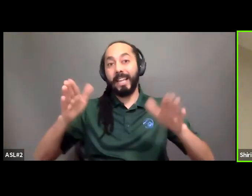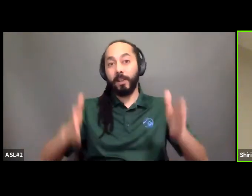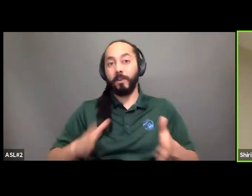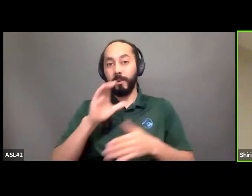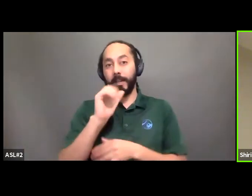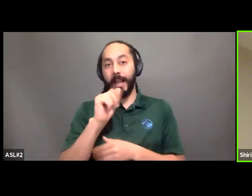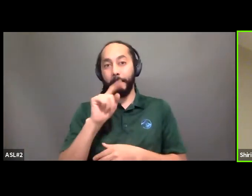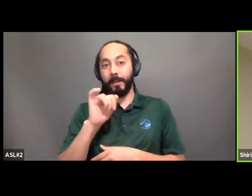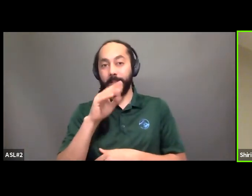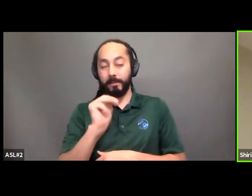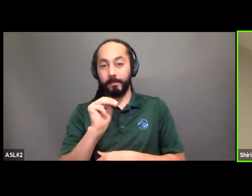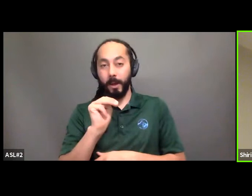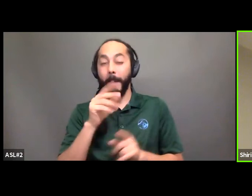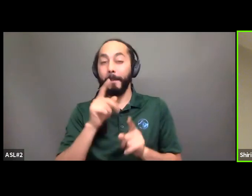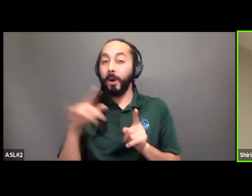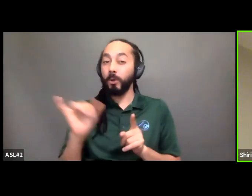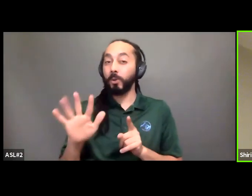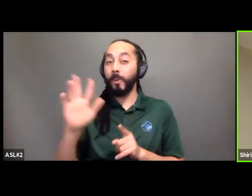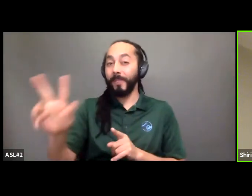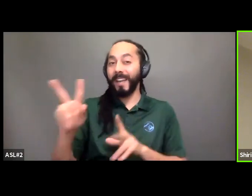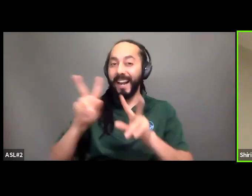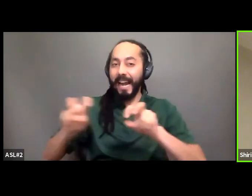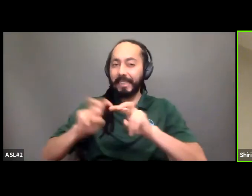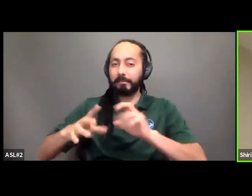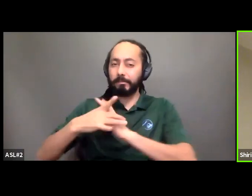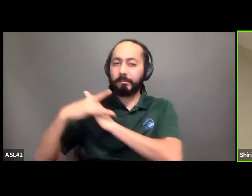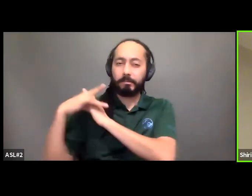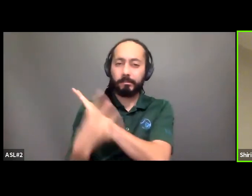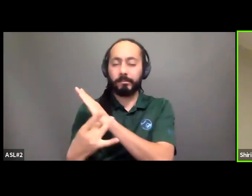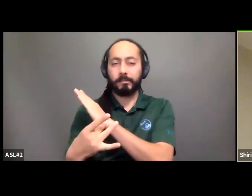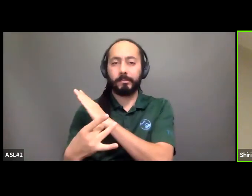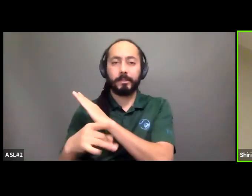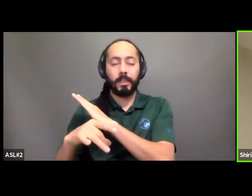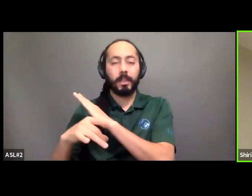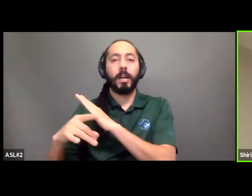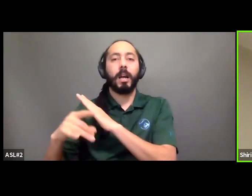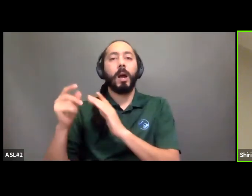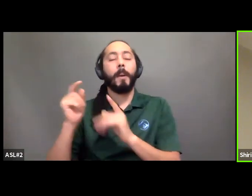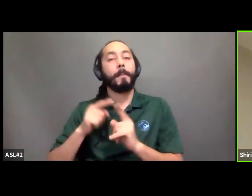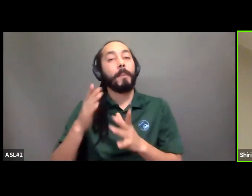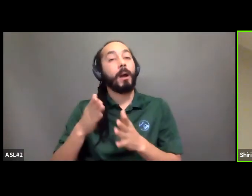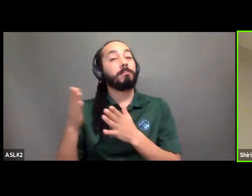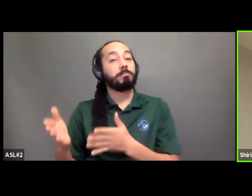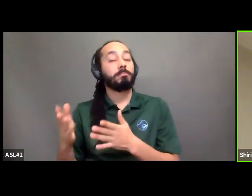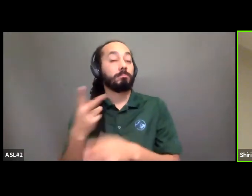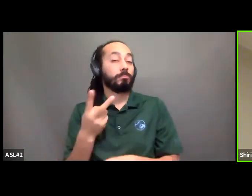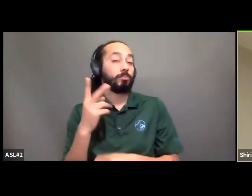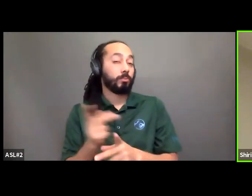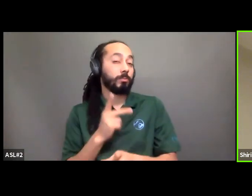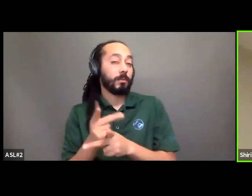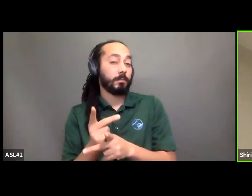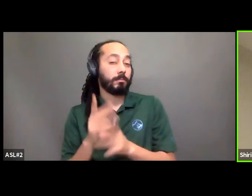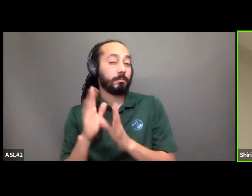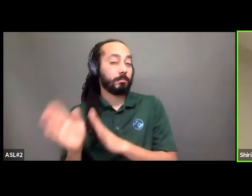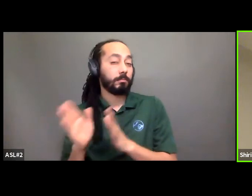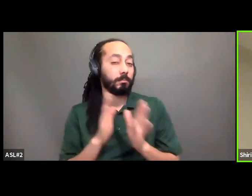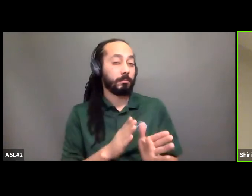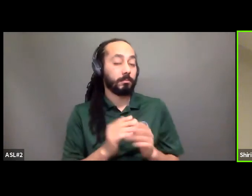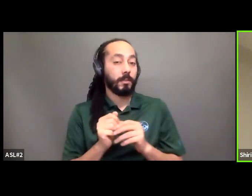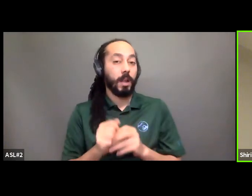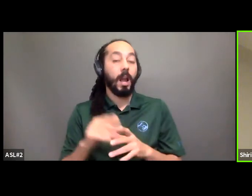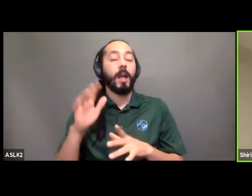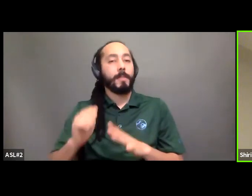been sharpened on either side of a critical edge. On the one hand, organizing interventions against